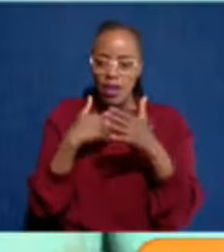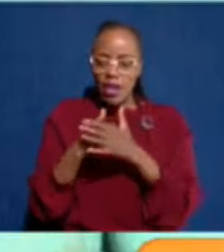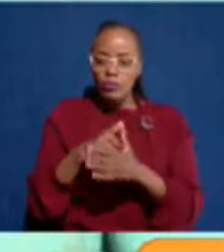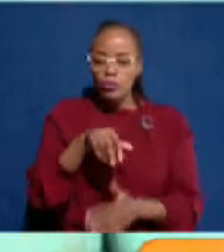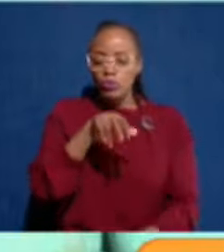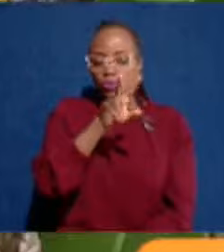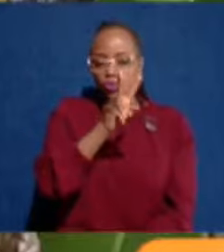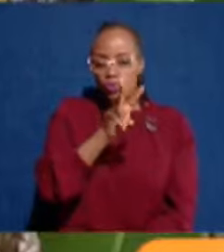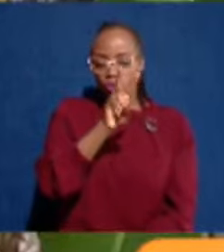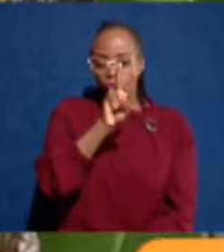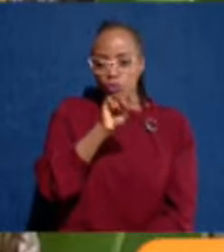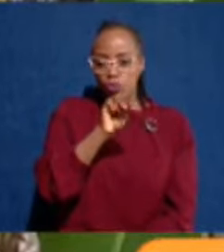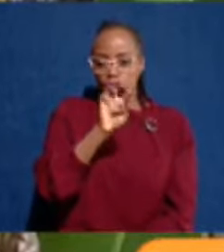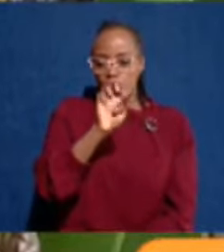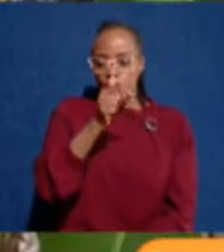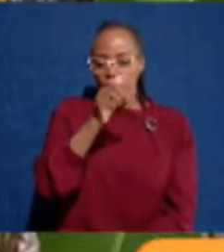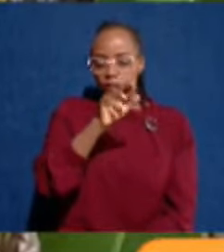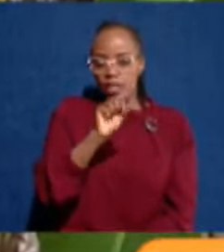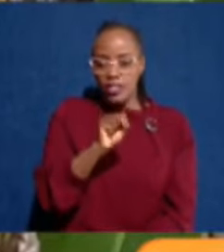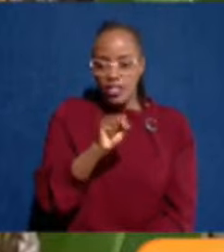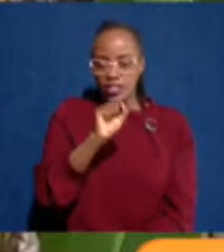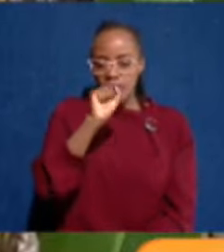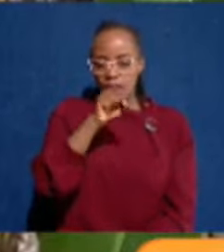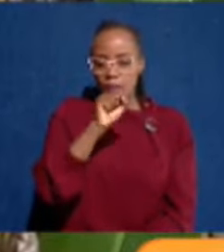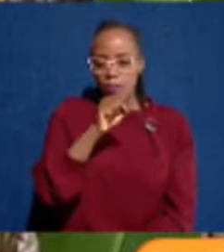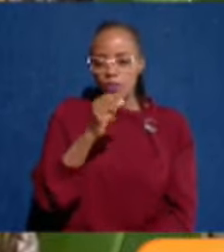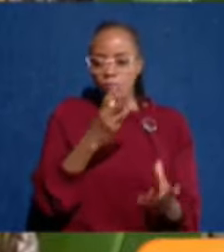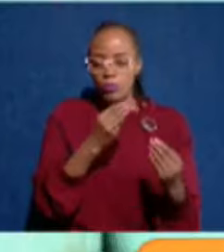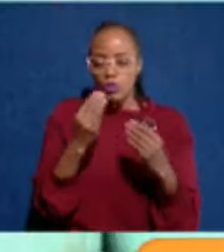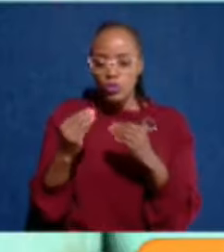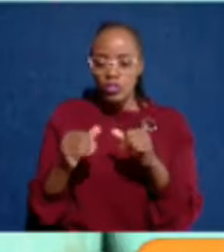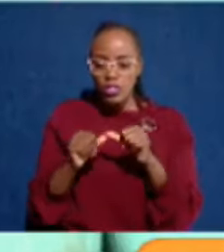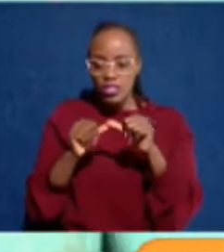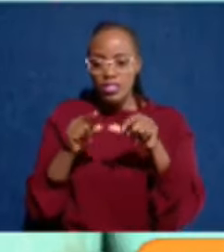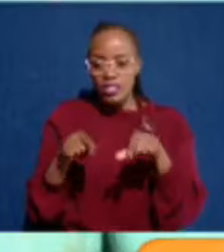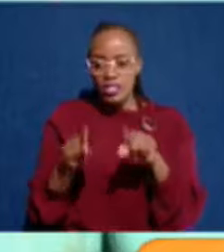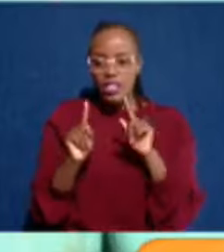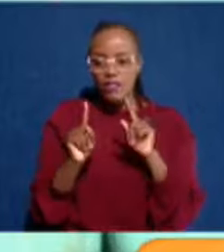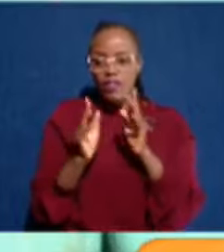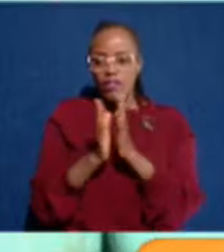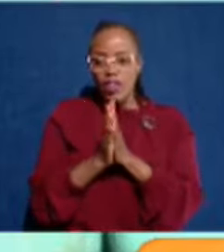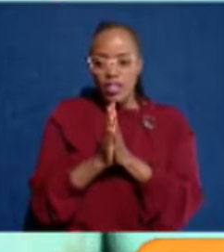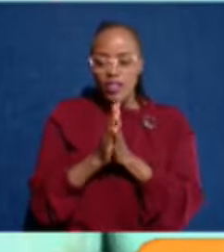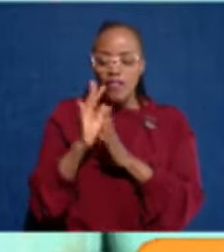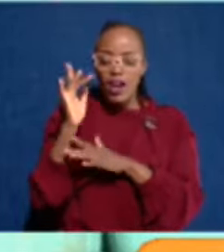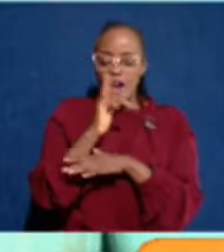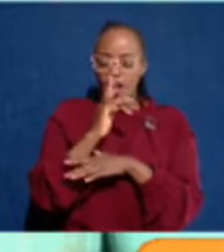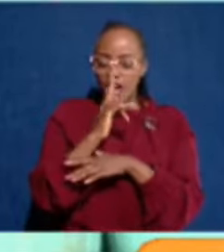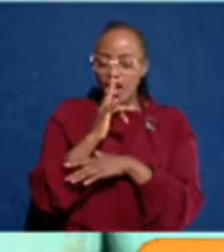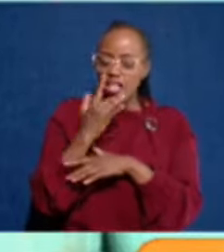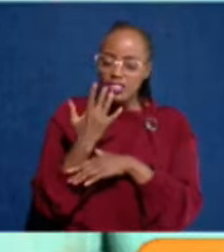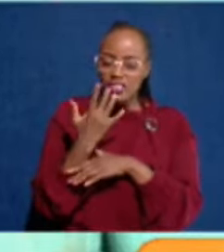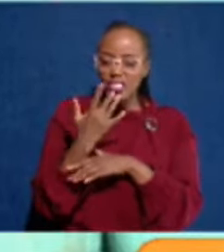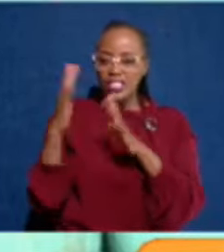2 meters. So it can easily sustain itself in harsh climatic condition.